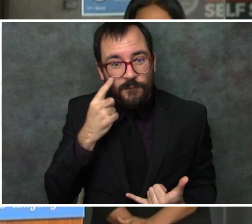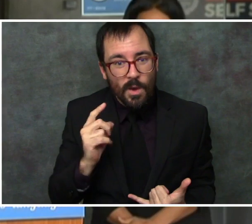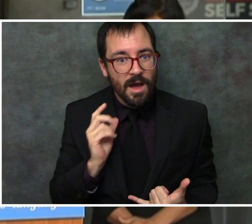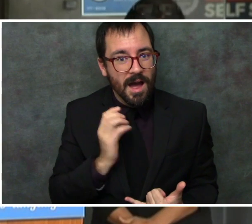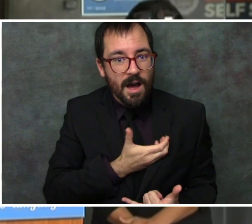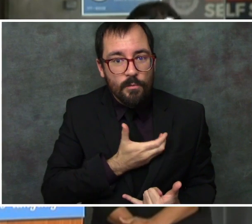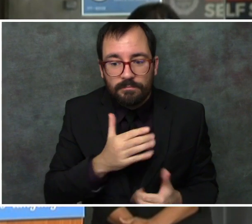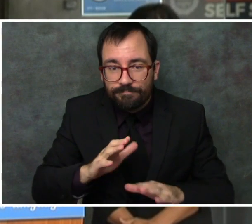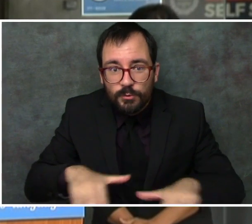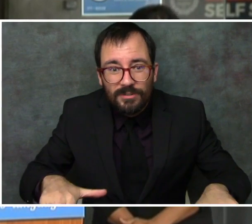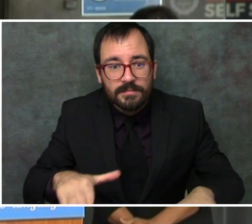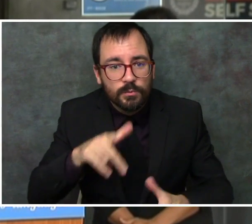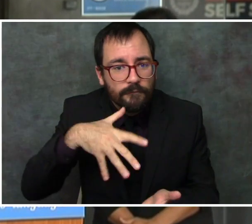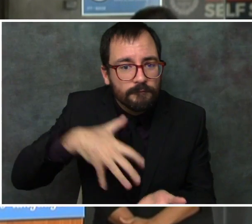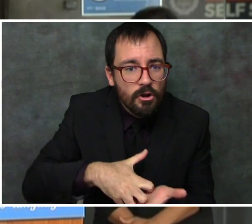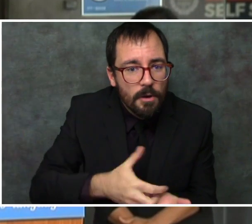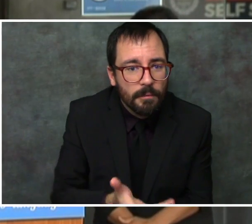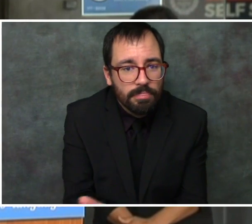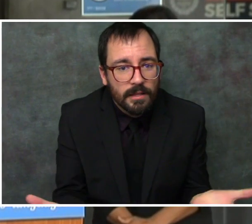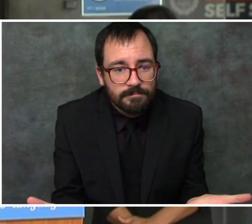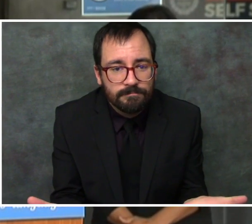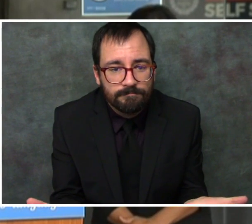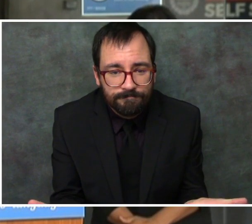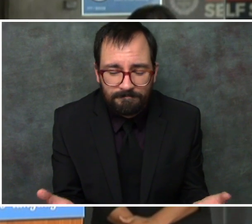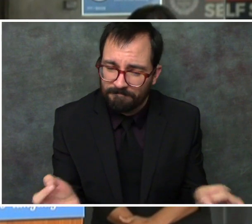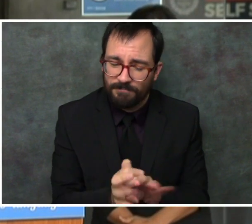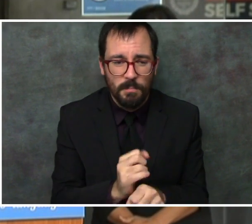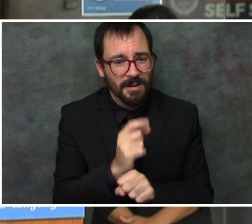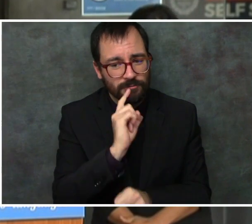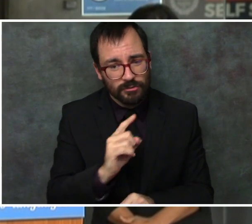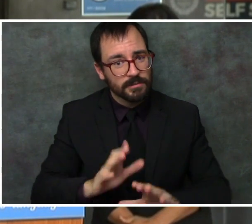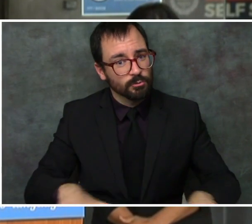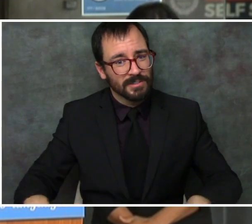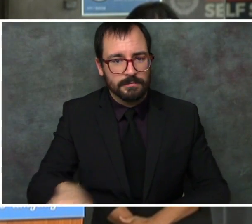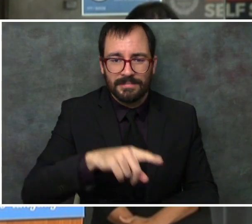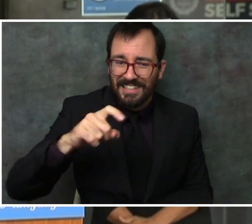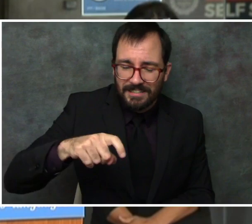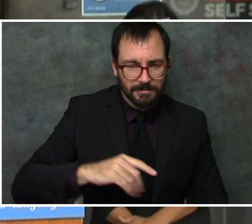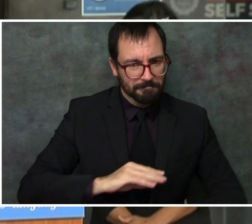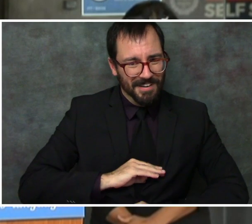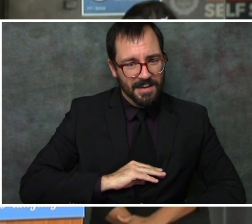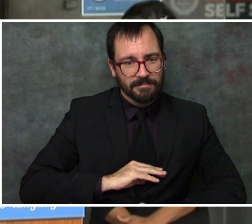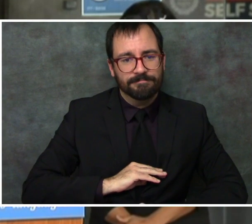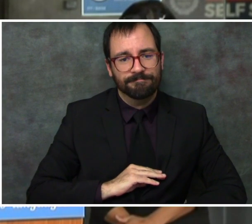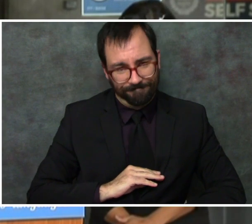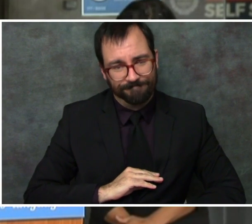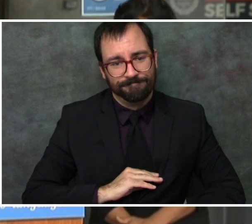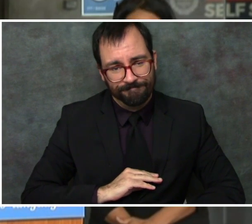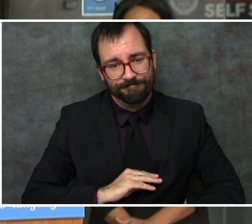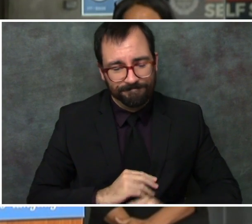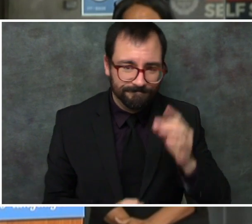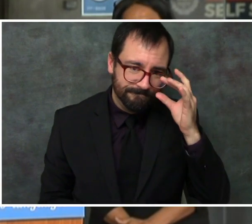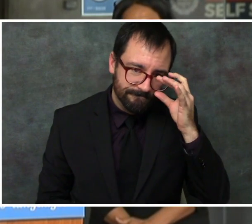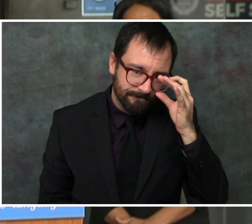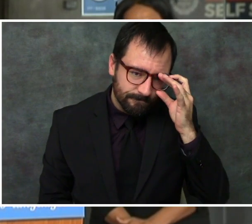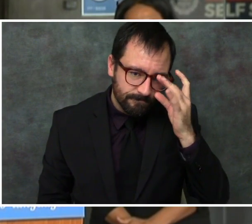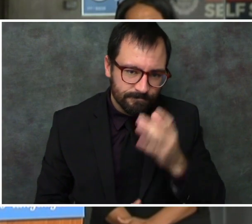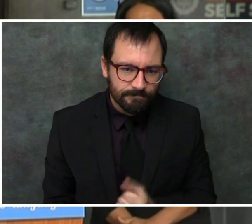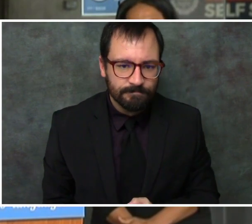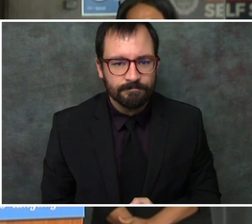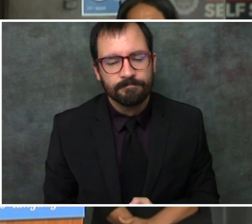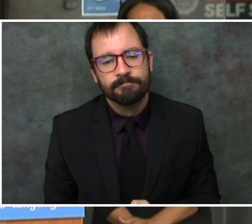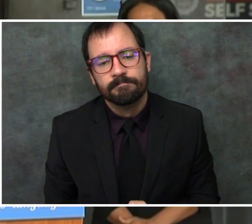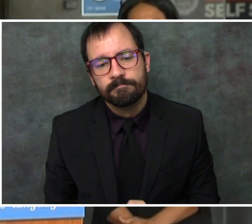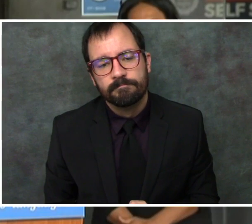or in home, our children's needs must be met. And we want to thank all the service providers, from the bus drivers, the